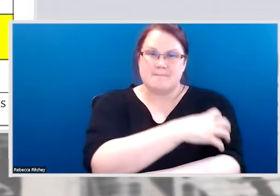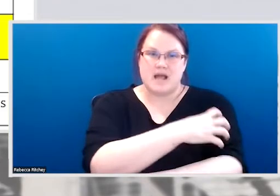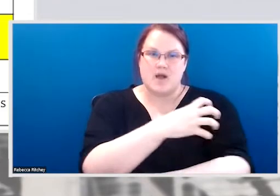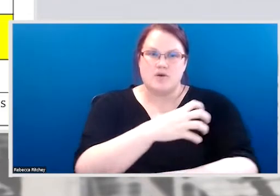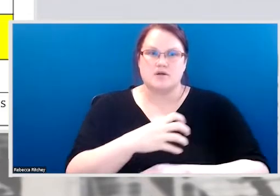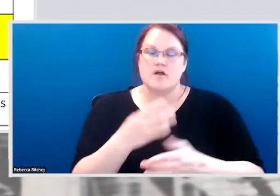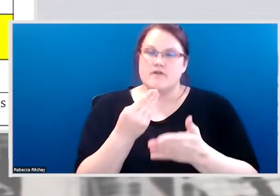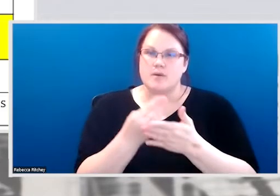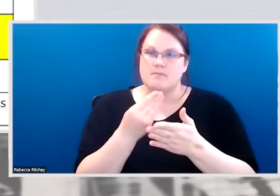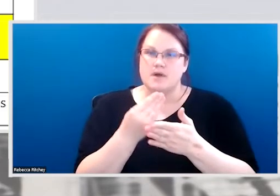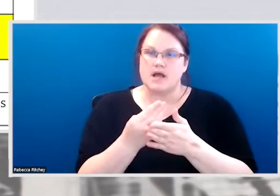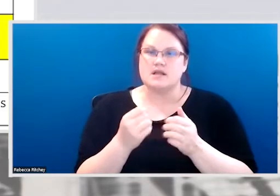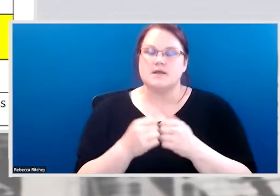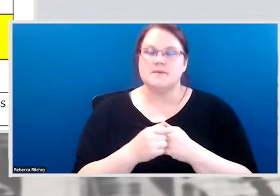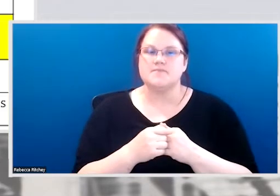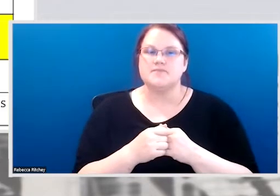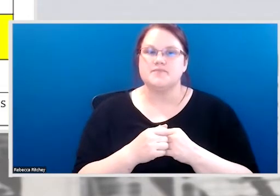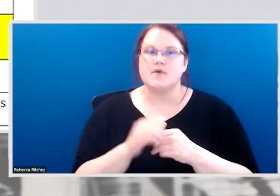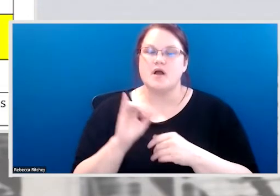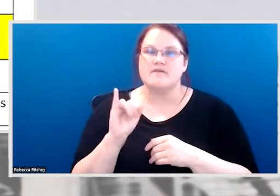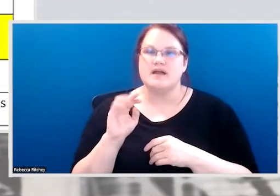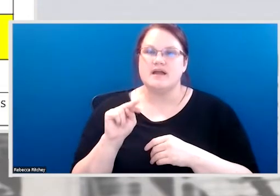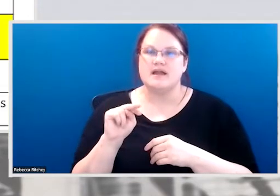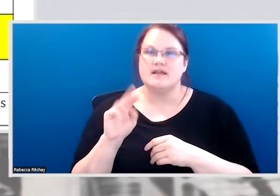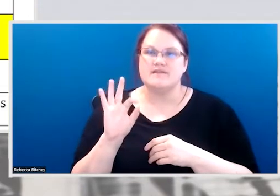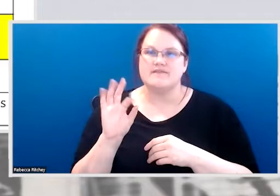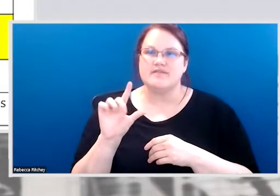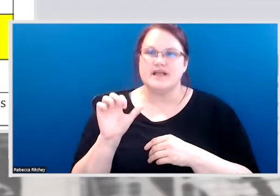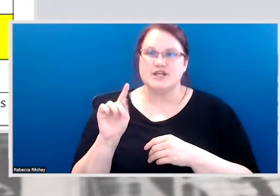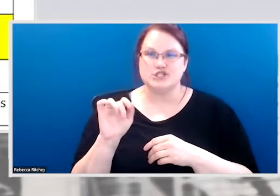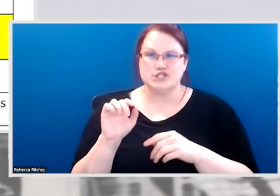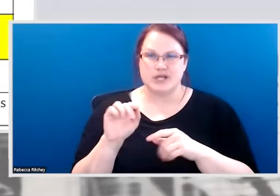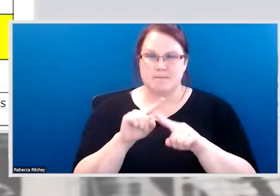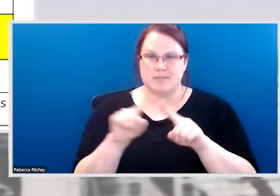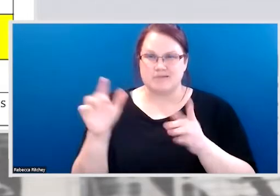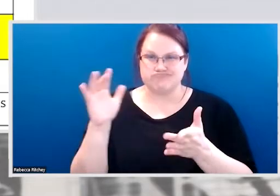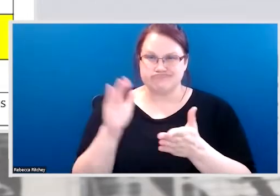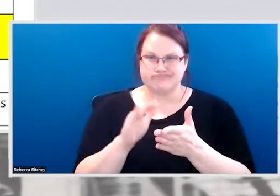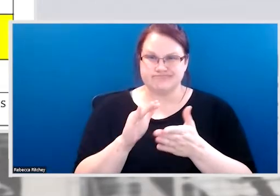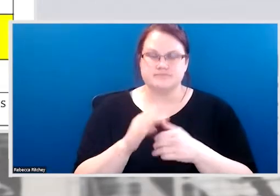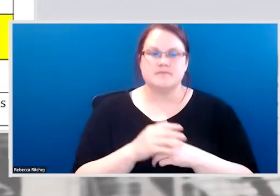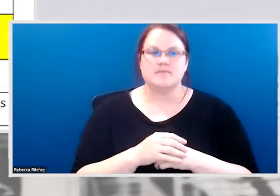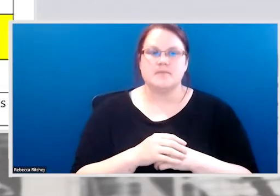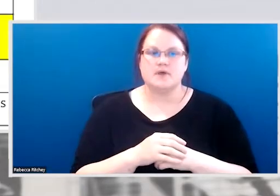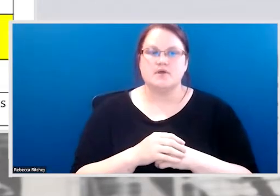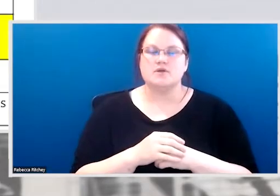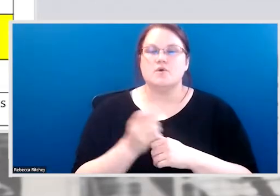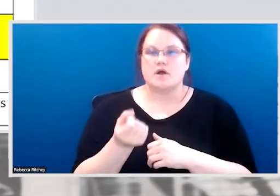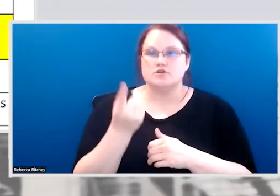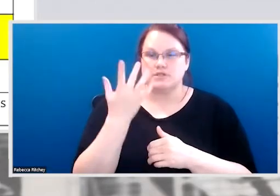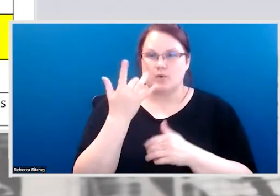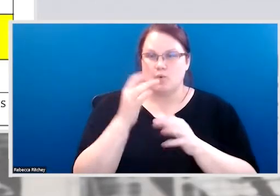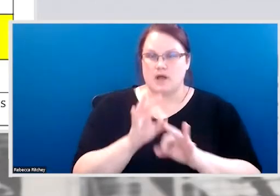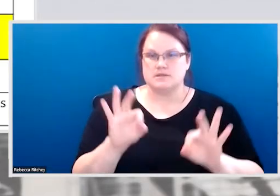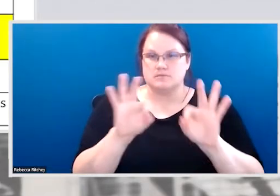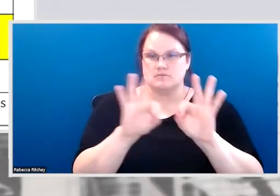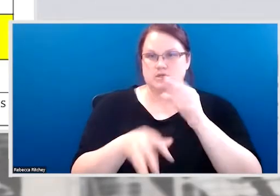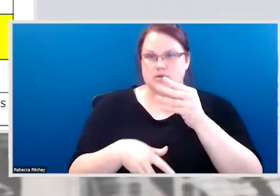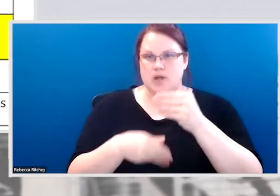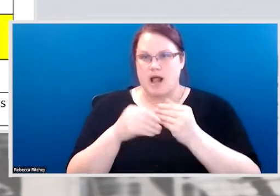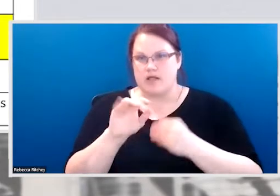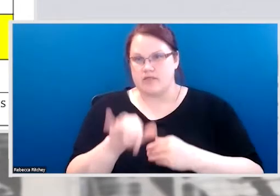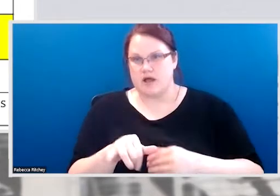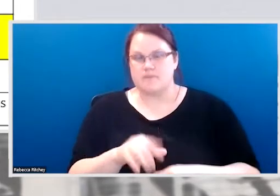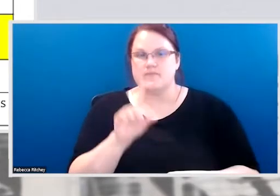inflation from that program, and it's gone down over time. So I think when you see that yellow line graph, you'll understand why it's so crucial that we added that. We're